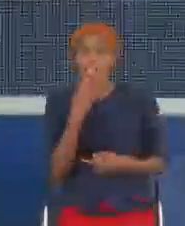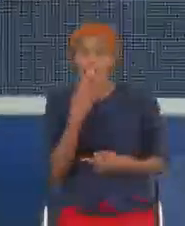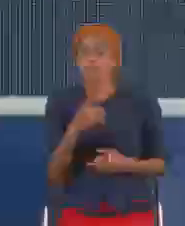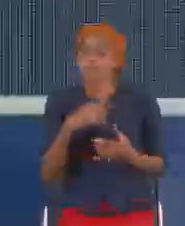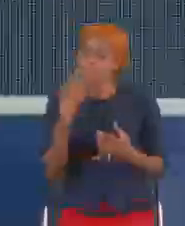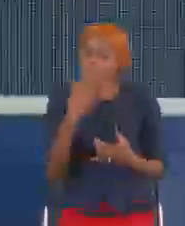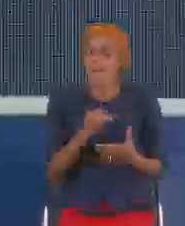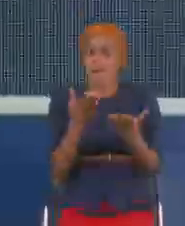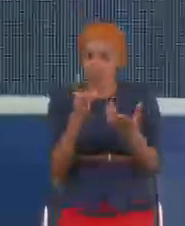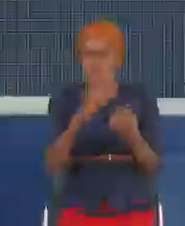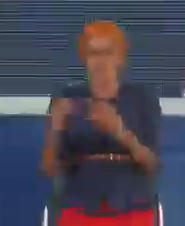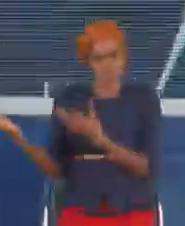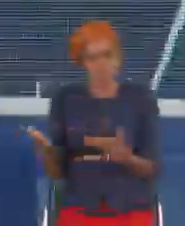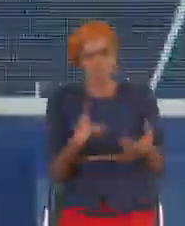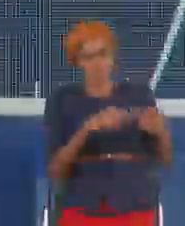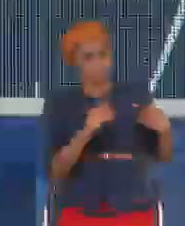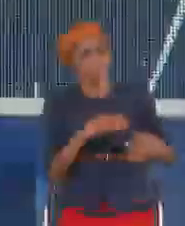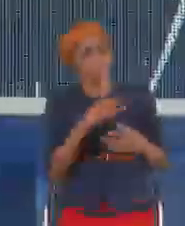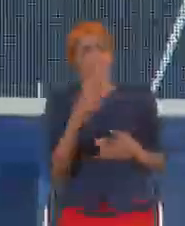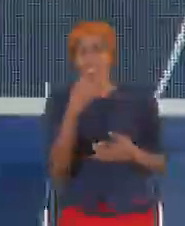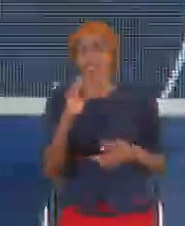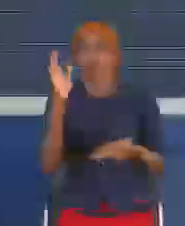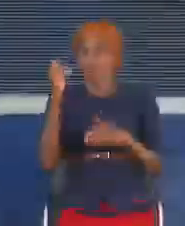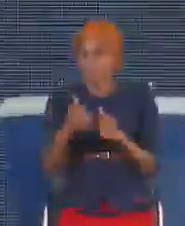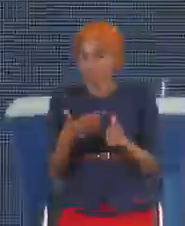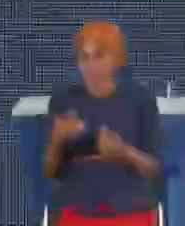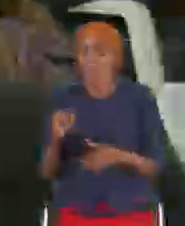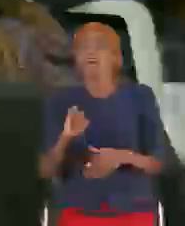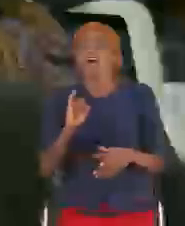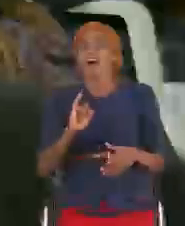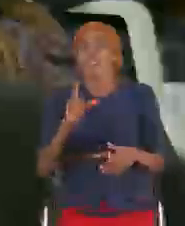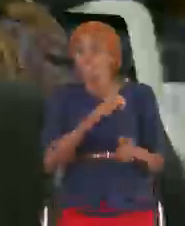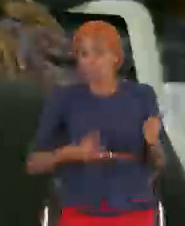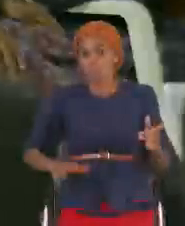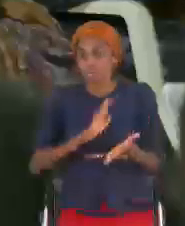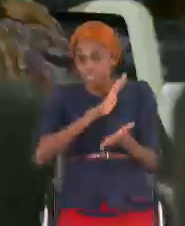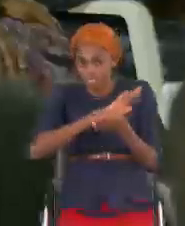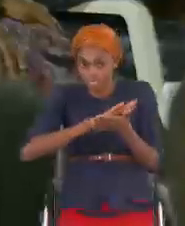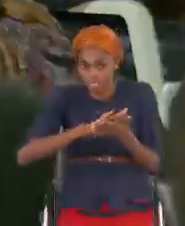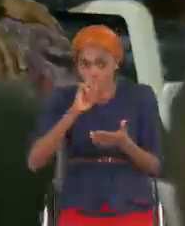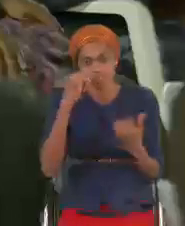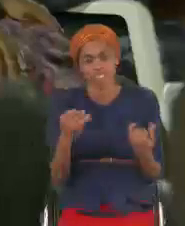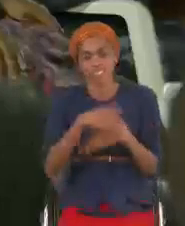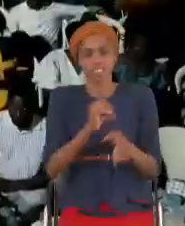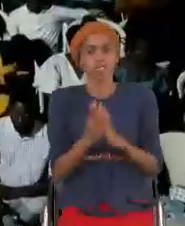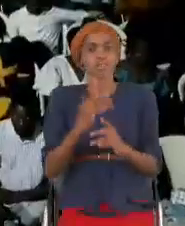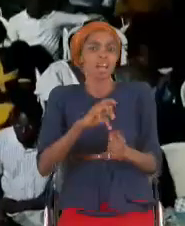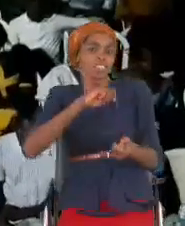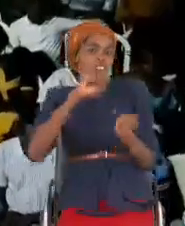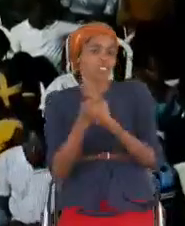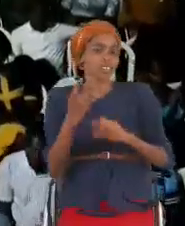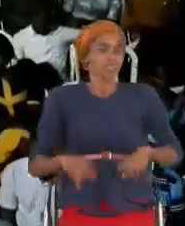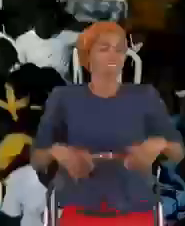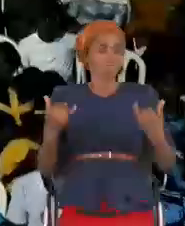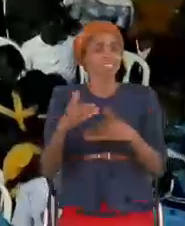your tongue and everything unto me, and the Lord will cleanse you tonight. And the Lord will change your life tonight.